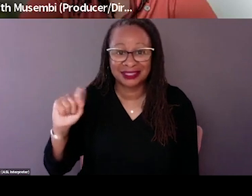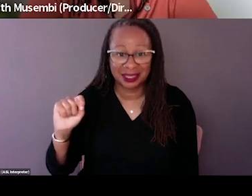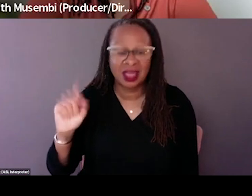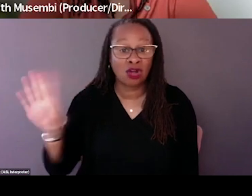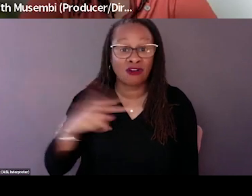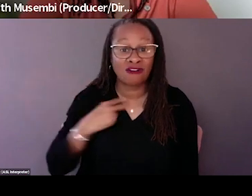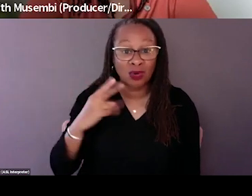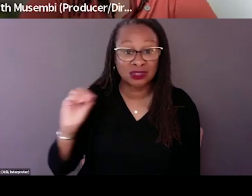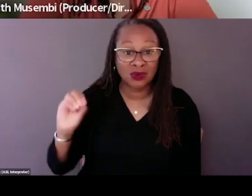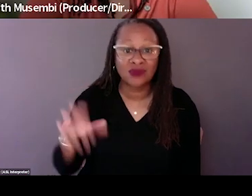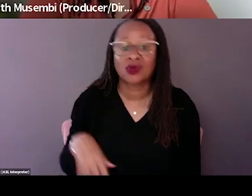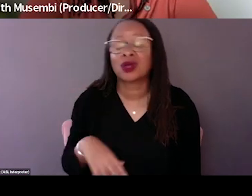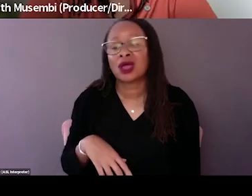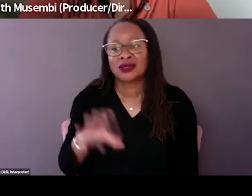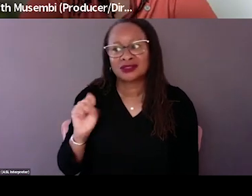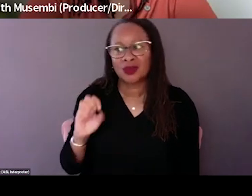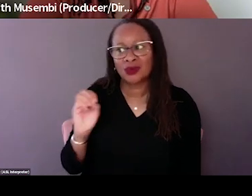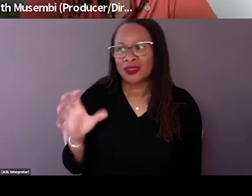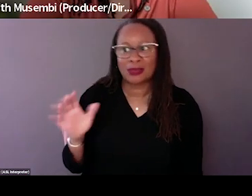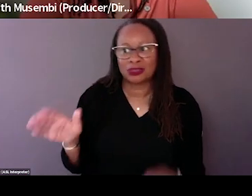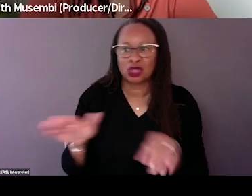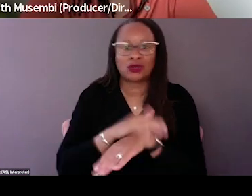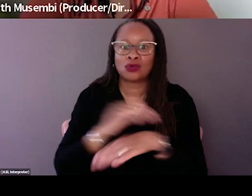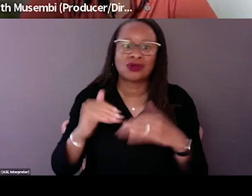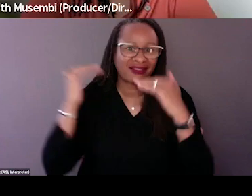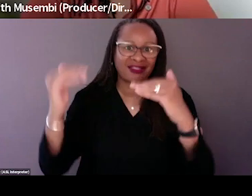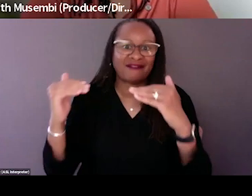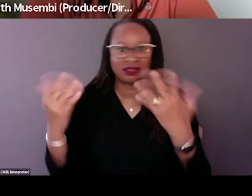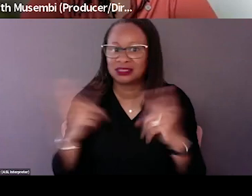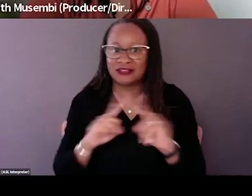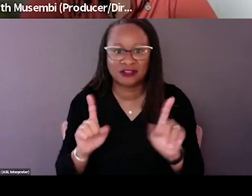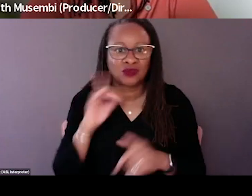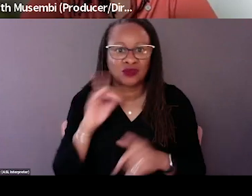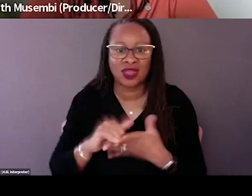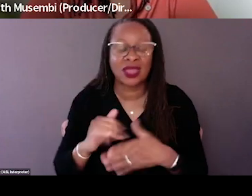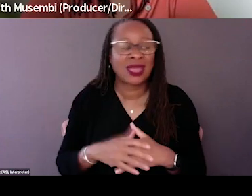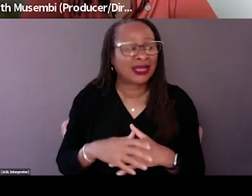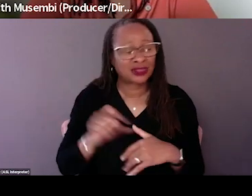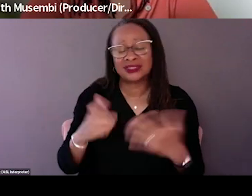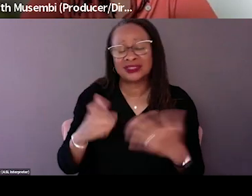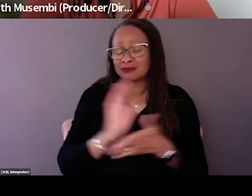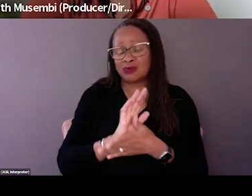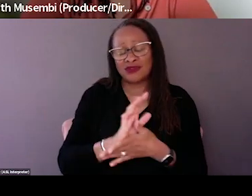had its own vibe. It's always had its own identity, and we were so lucky to be able to run with it. It's been